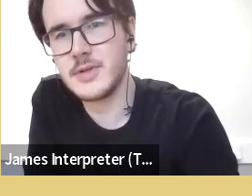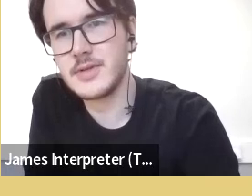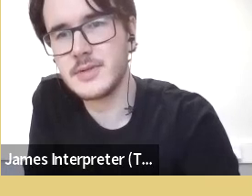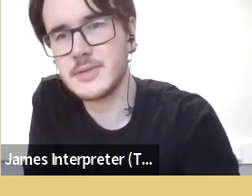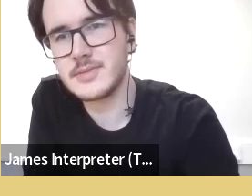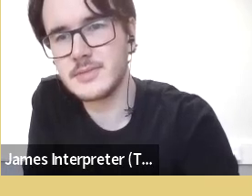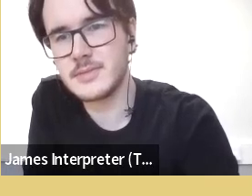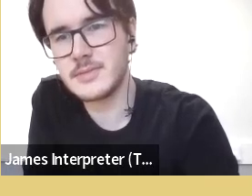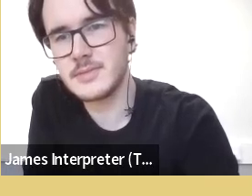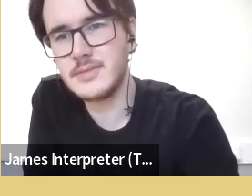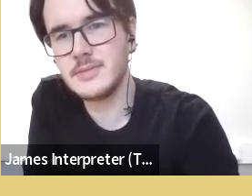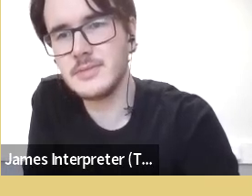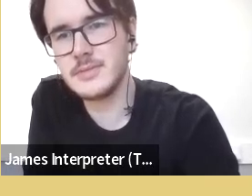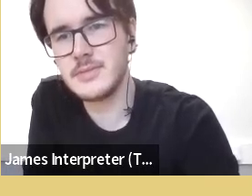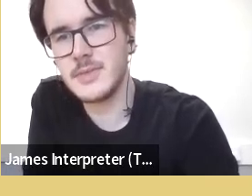Good.